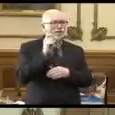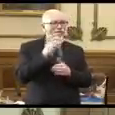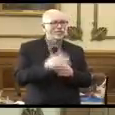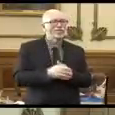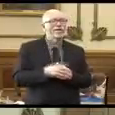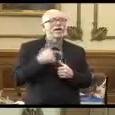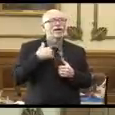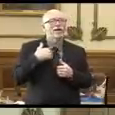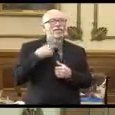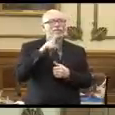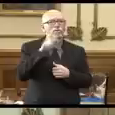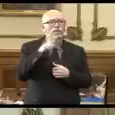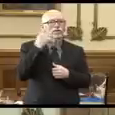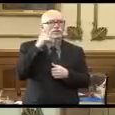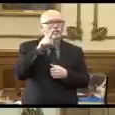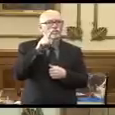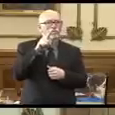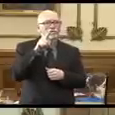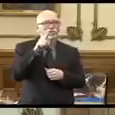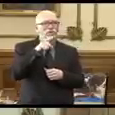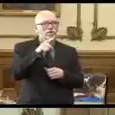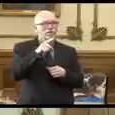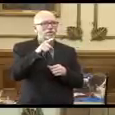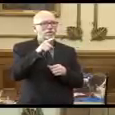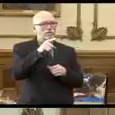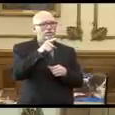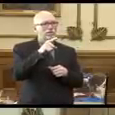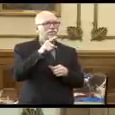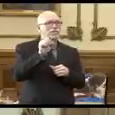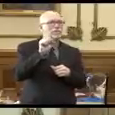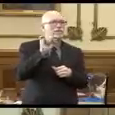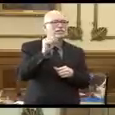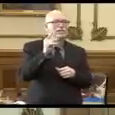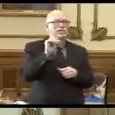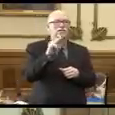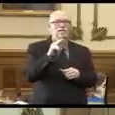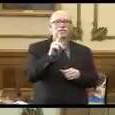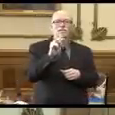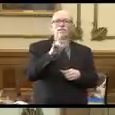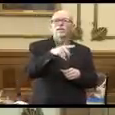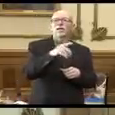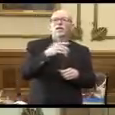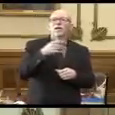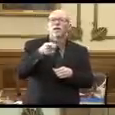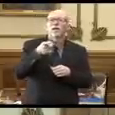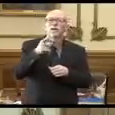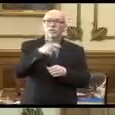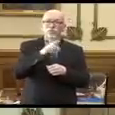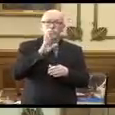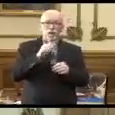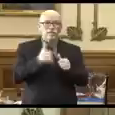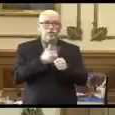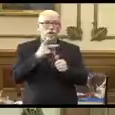Governor. I have a question for Director Stigdon. Are virtual visits being used to follow up on reports of neglect